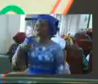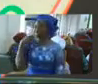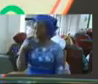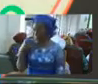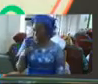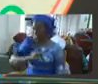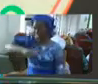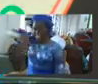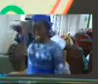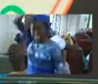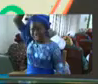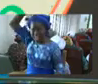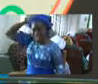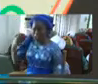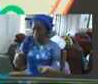lion came.